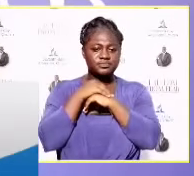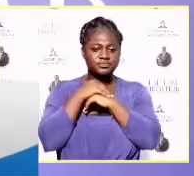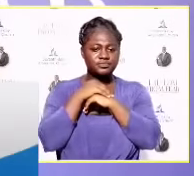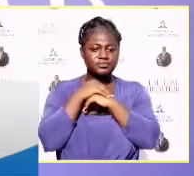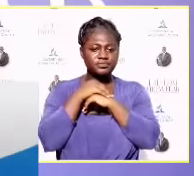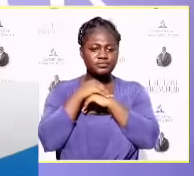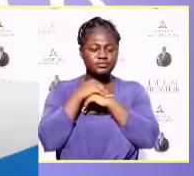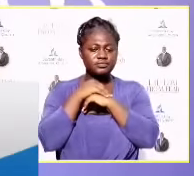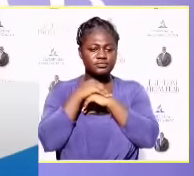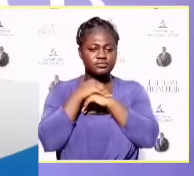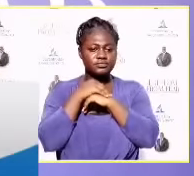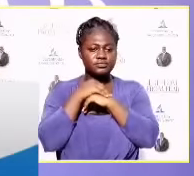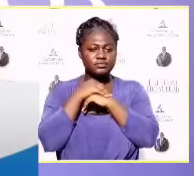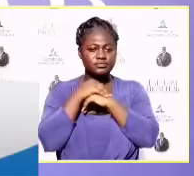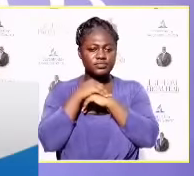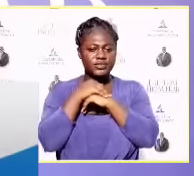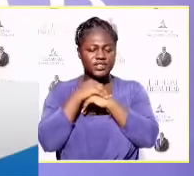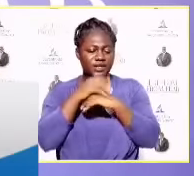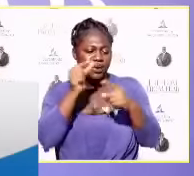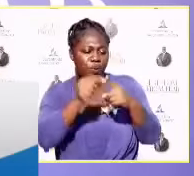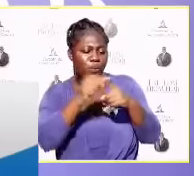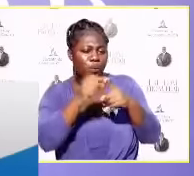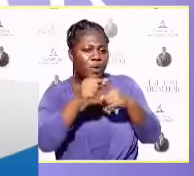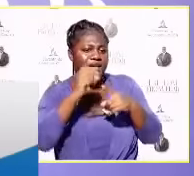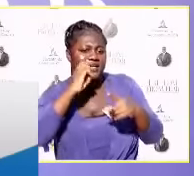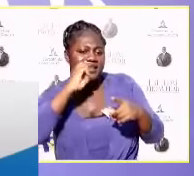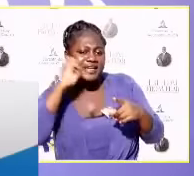sight. The word evil in Psalm